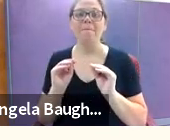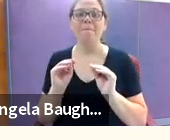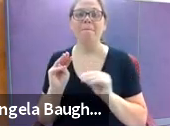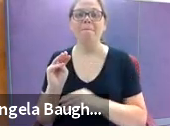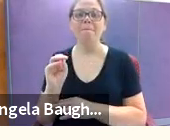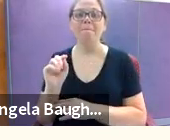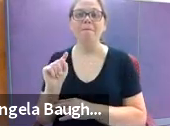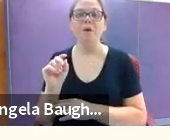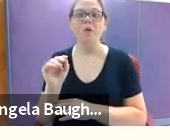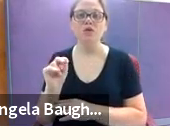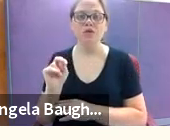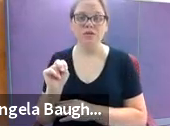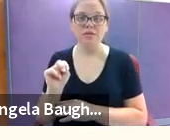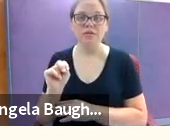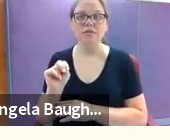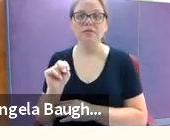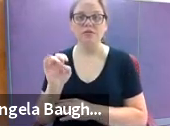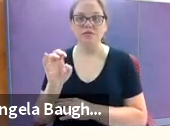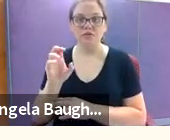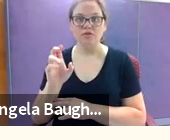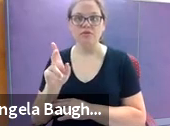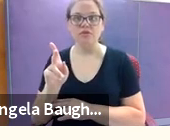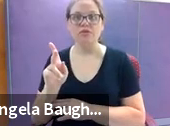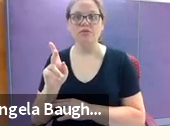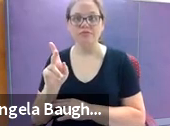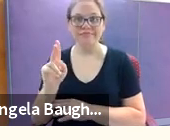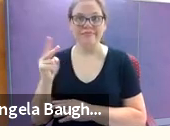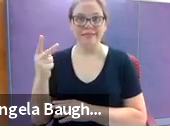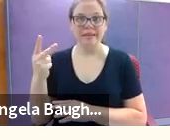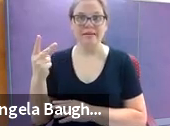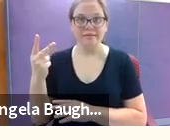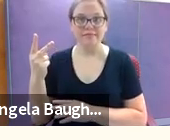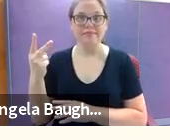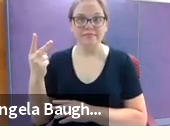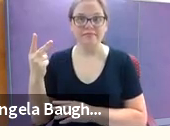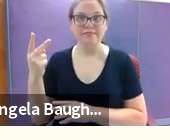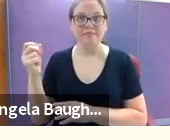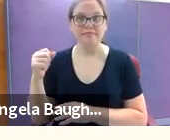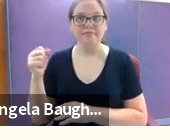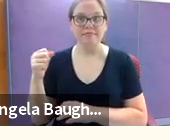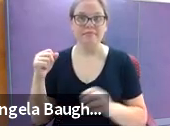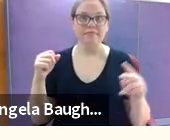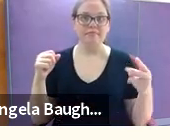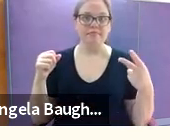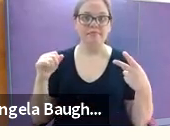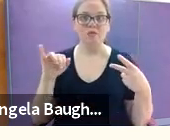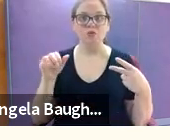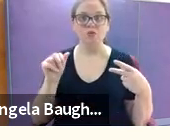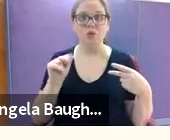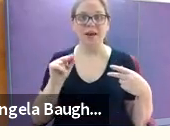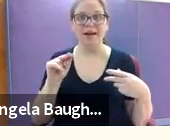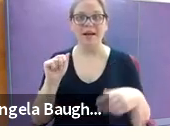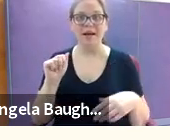This is Chuck, move to approve. A second. Second, it's Joanne Aceto.